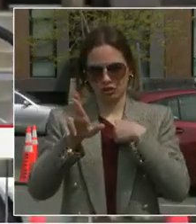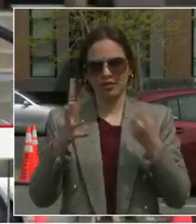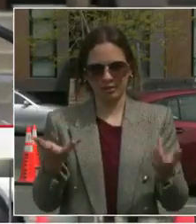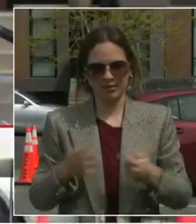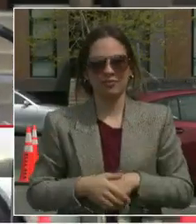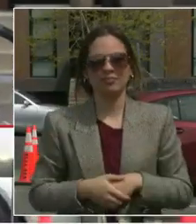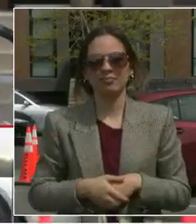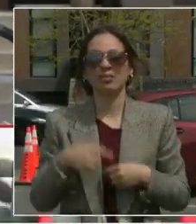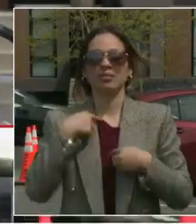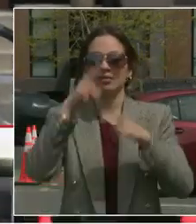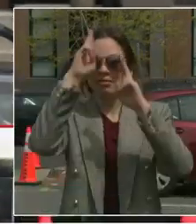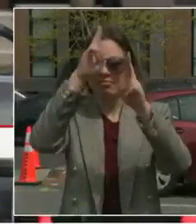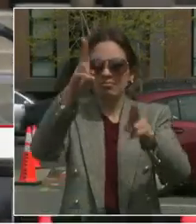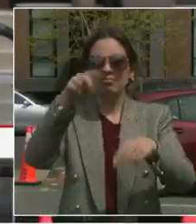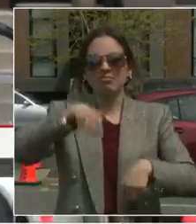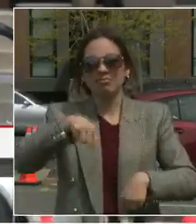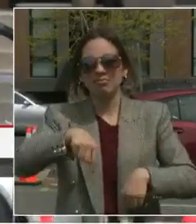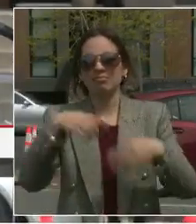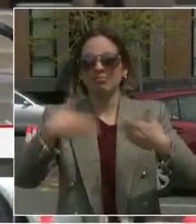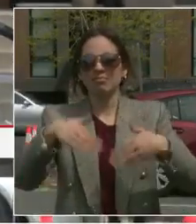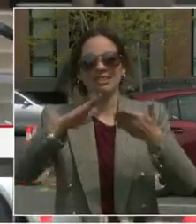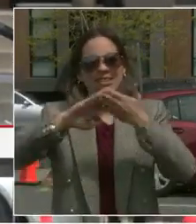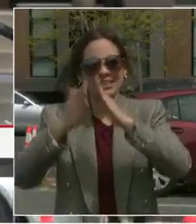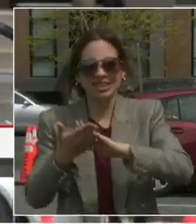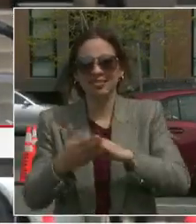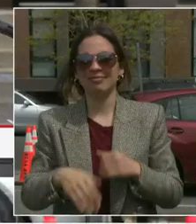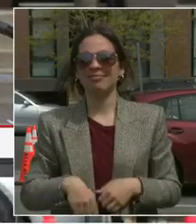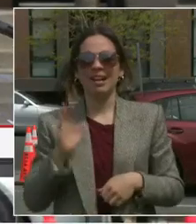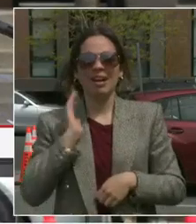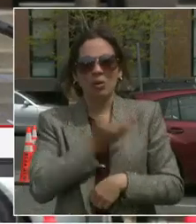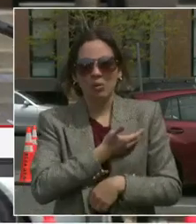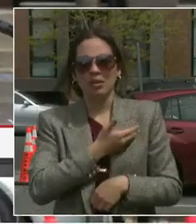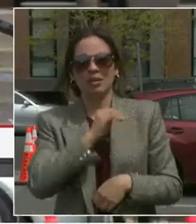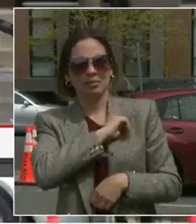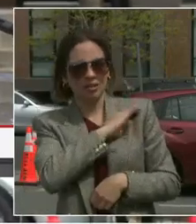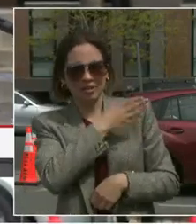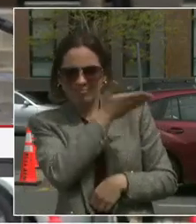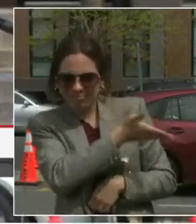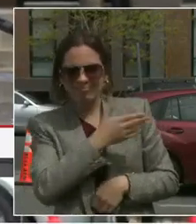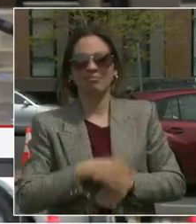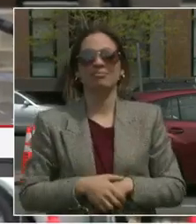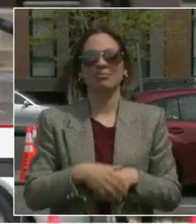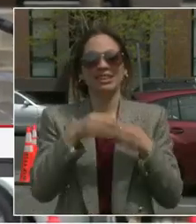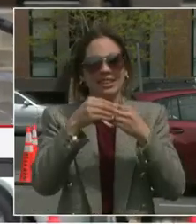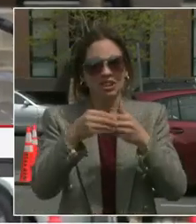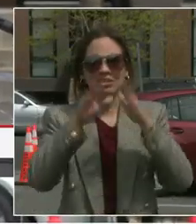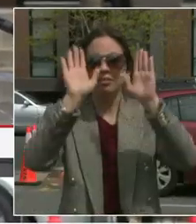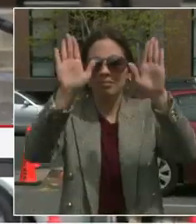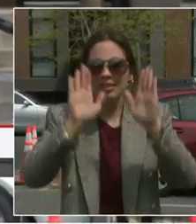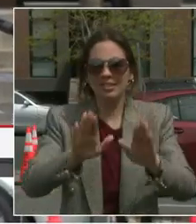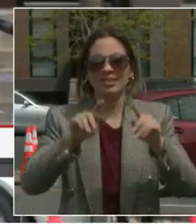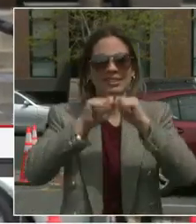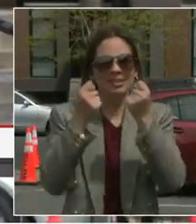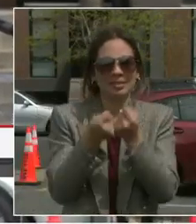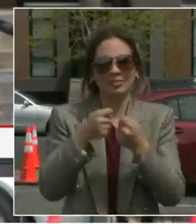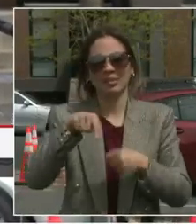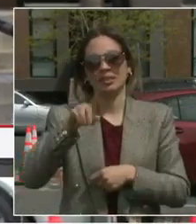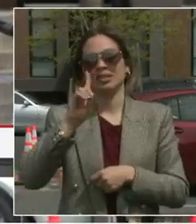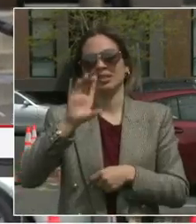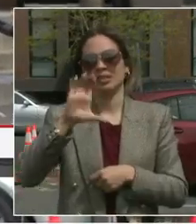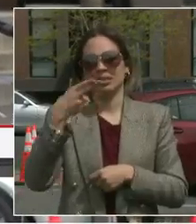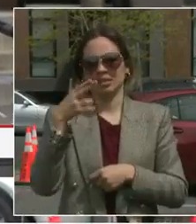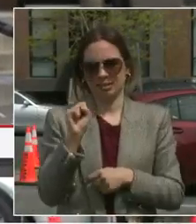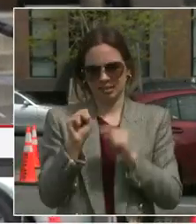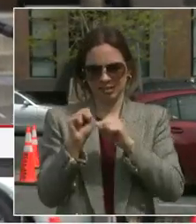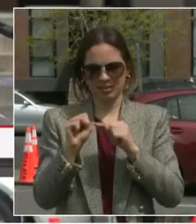this city, this mayor, and lead a phenomenal team at the Department of Human Services. And Donald, I want to just tell you,